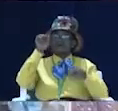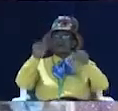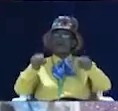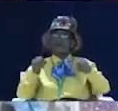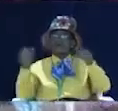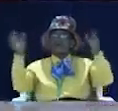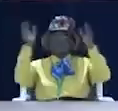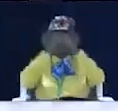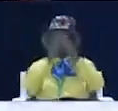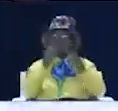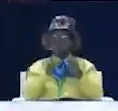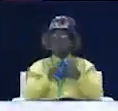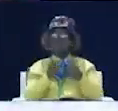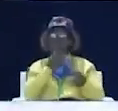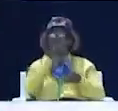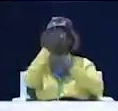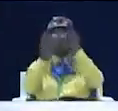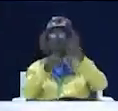him.